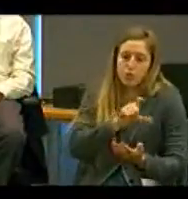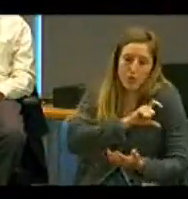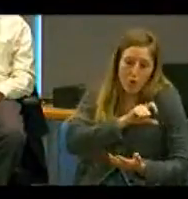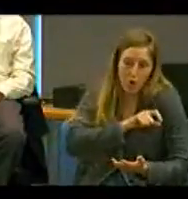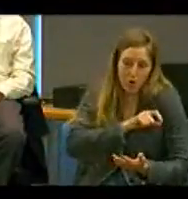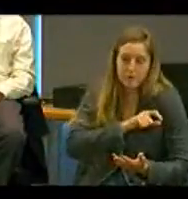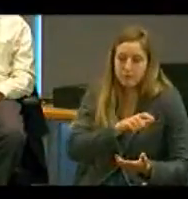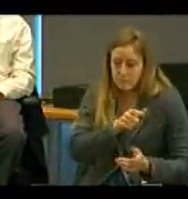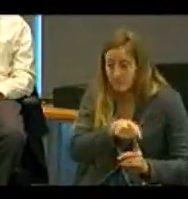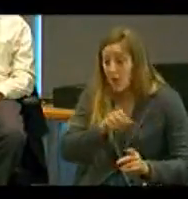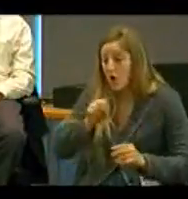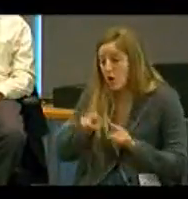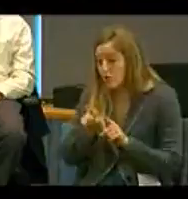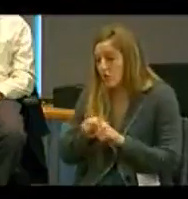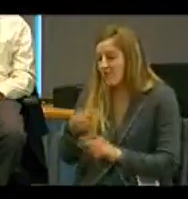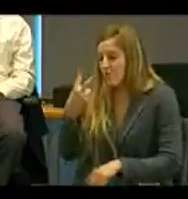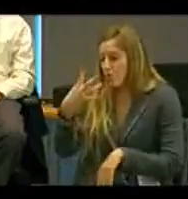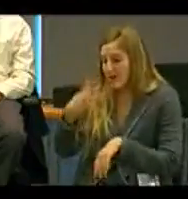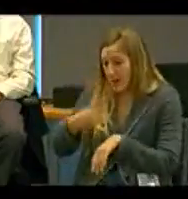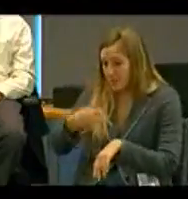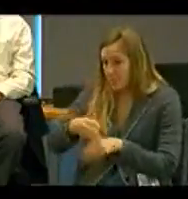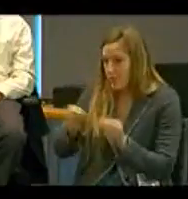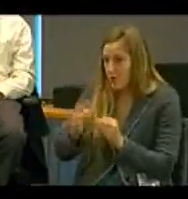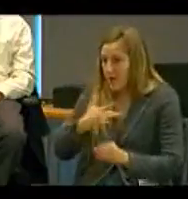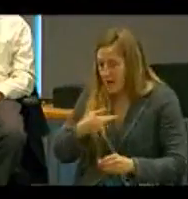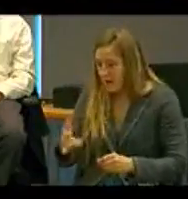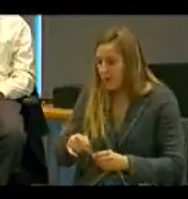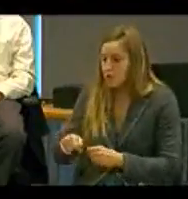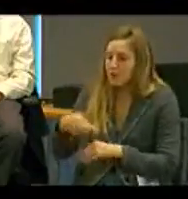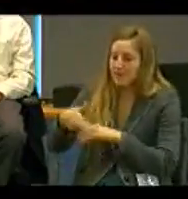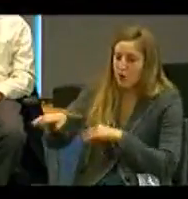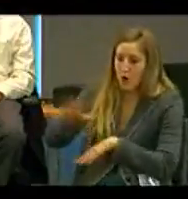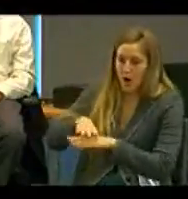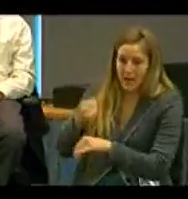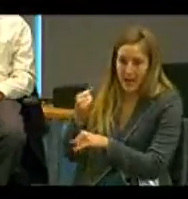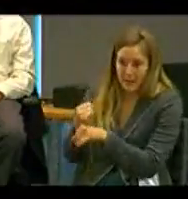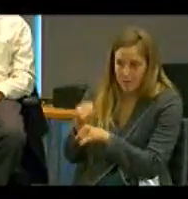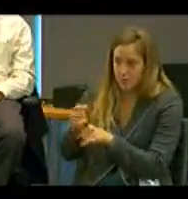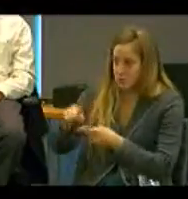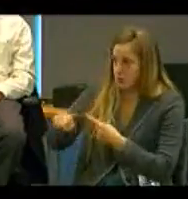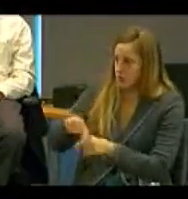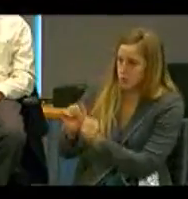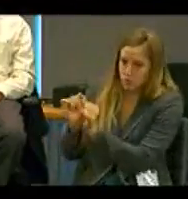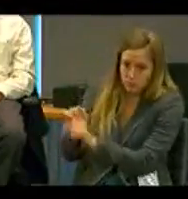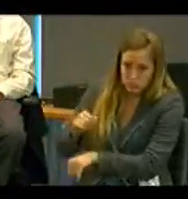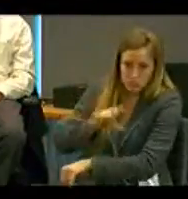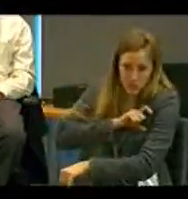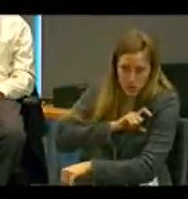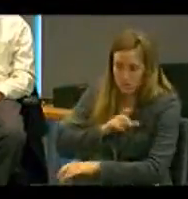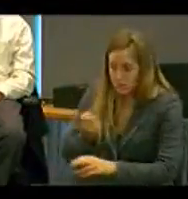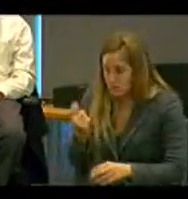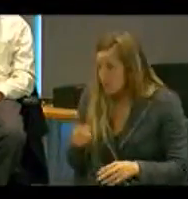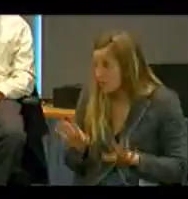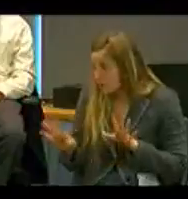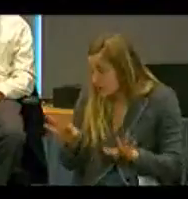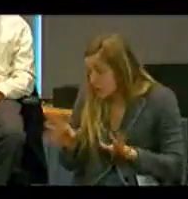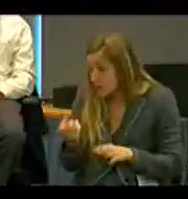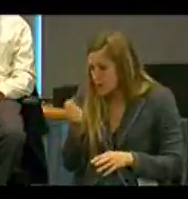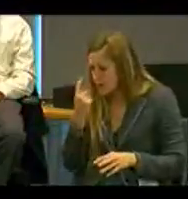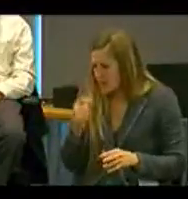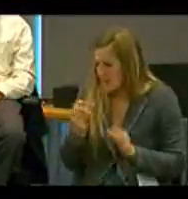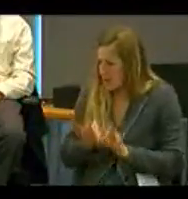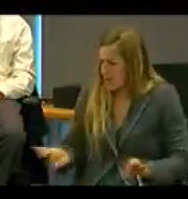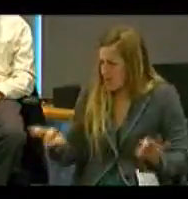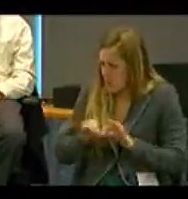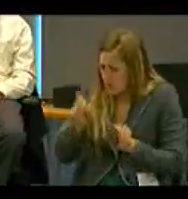campus. There are important distinctions for us to understand what is leading to some of those interactions, but to